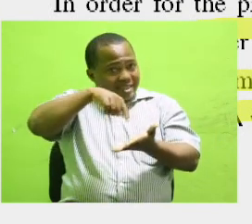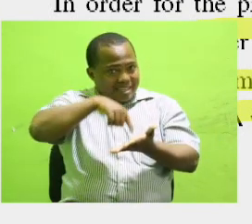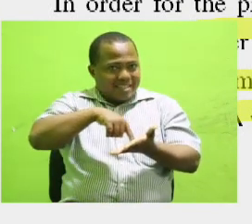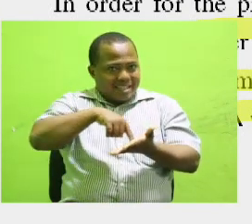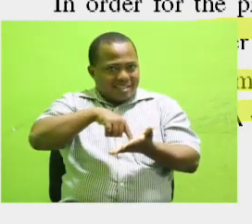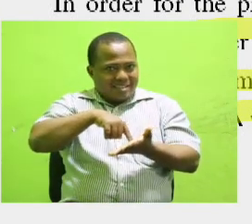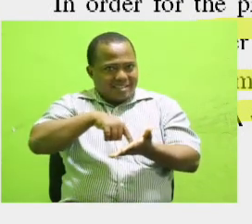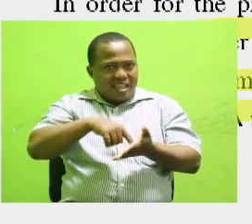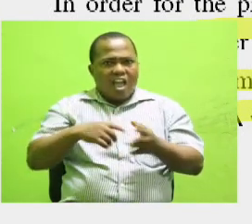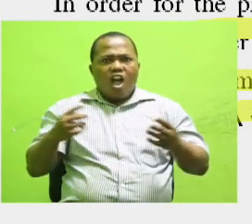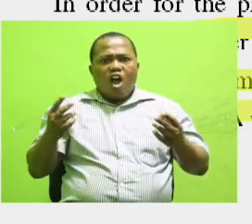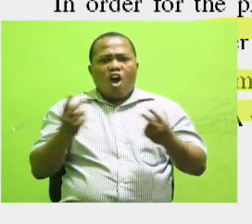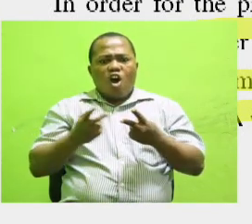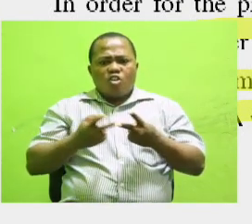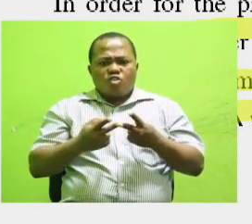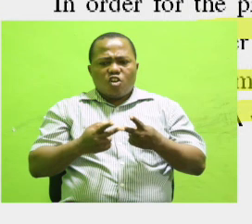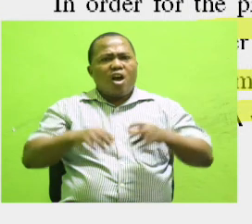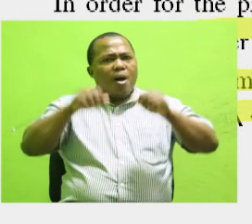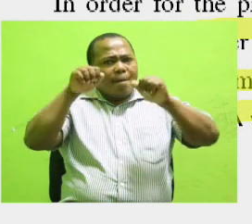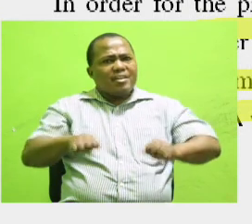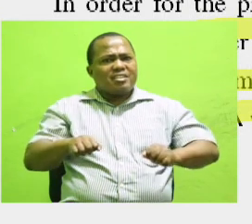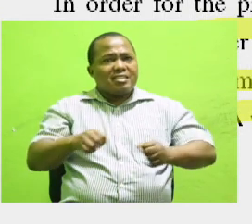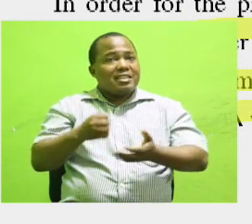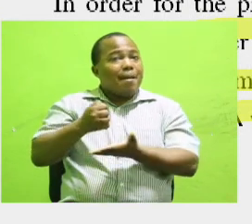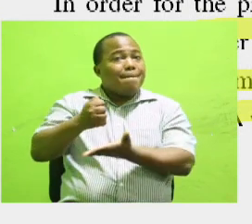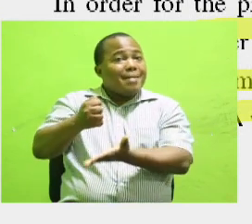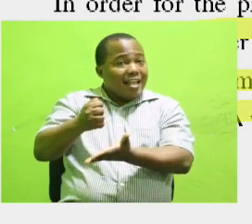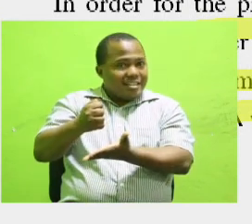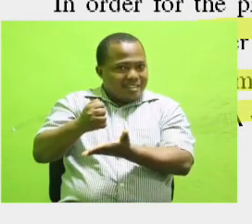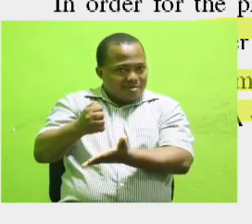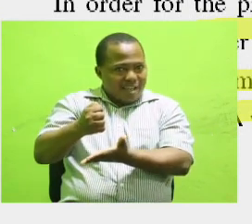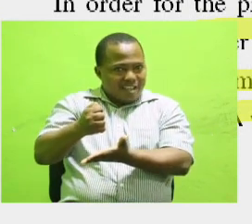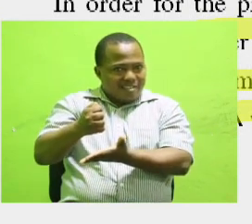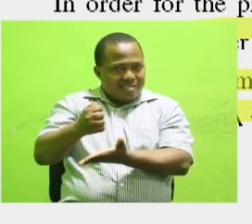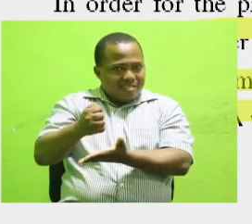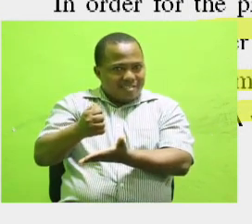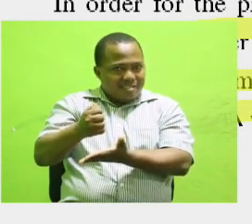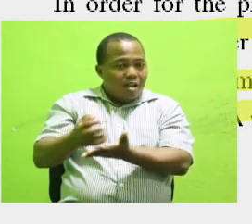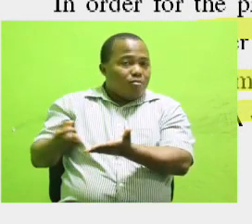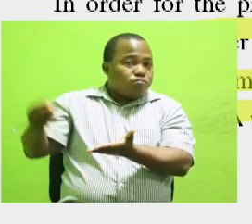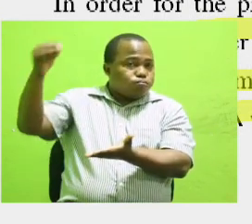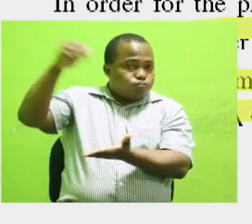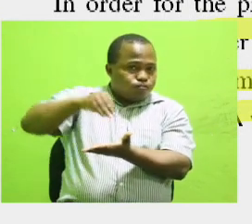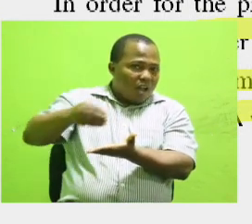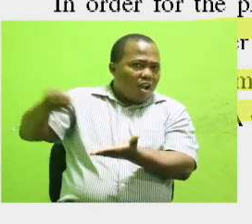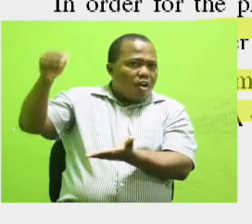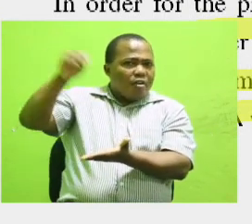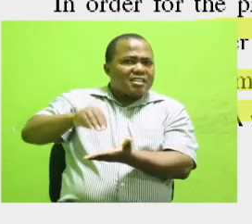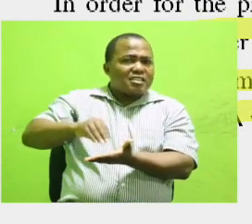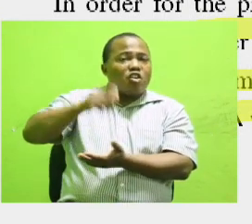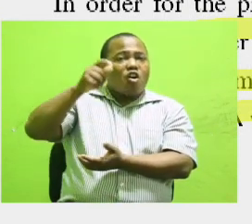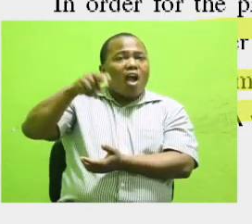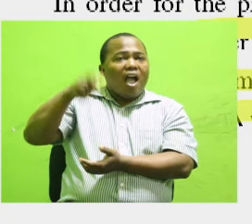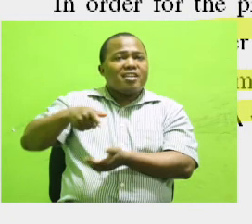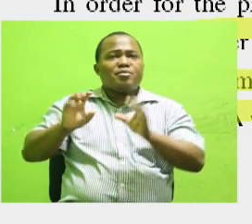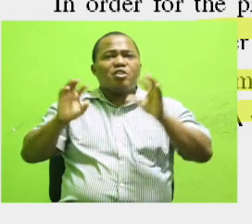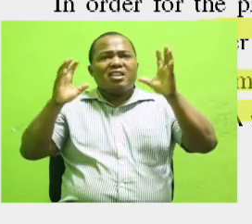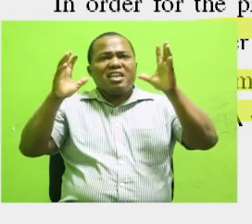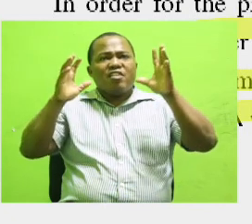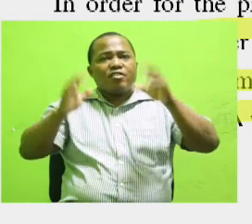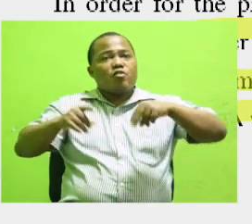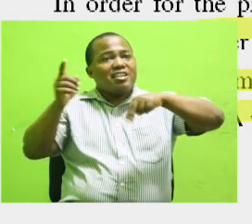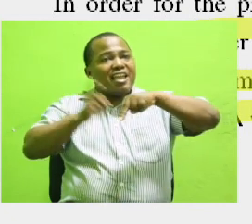and also that there should be a portion of the budget which should be for the people living with